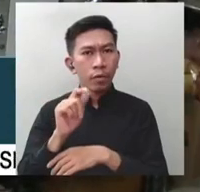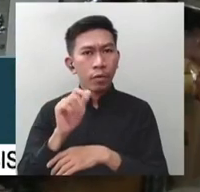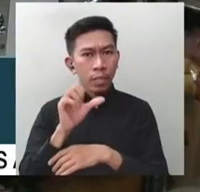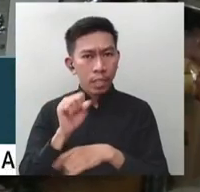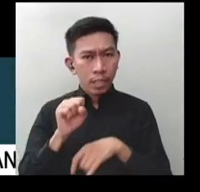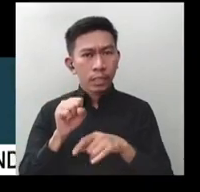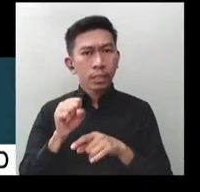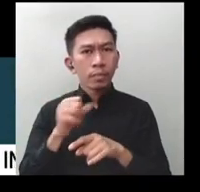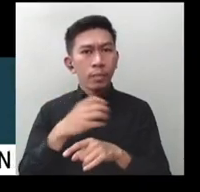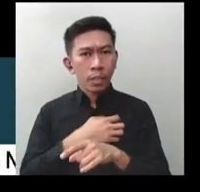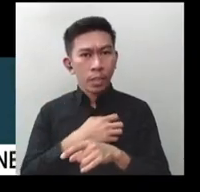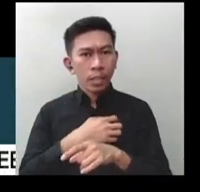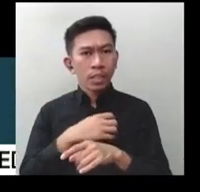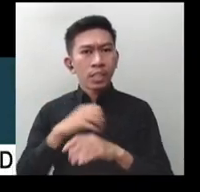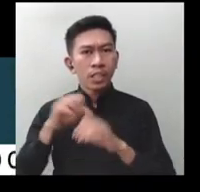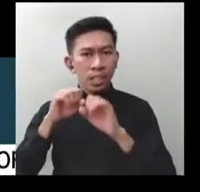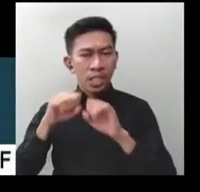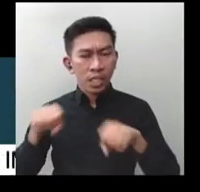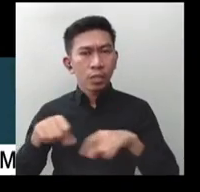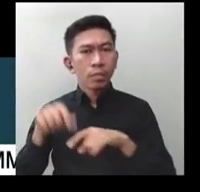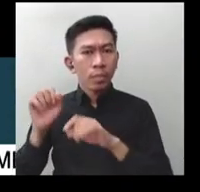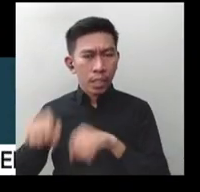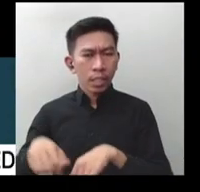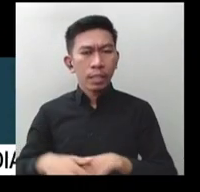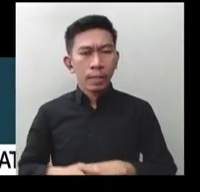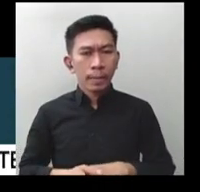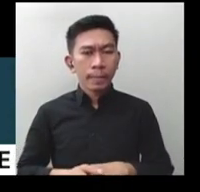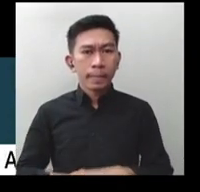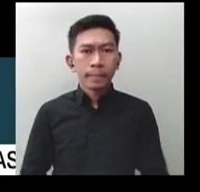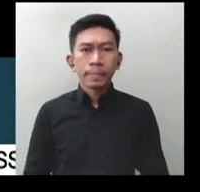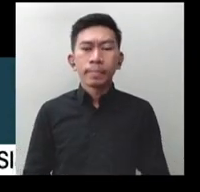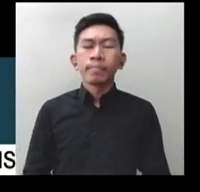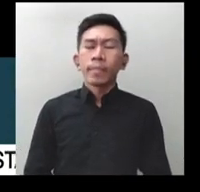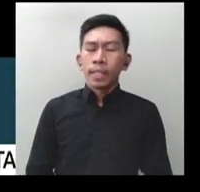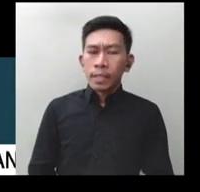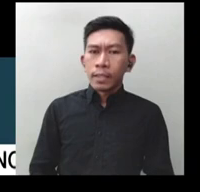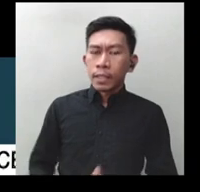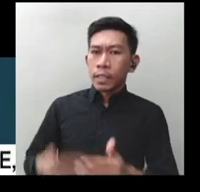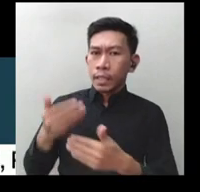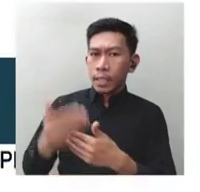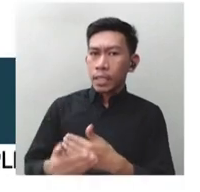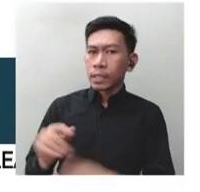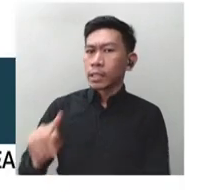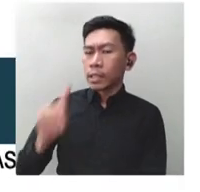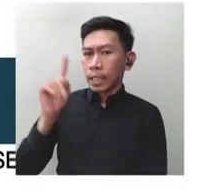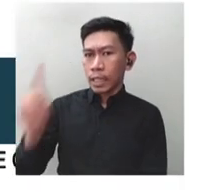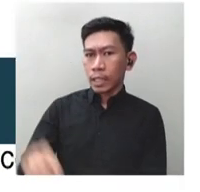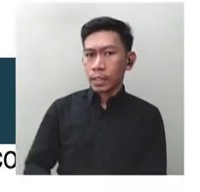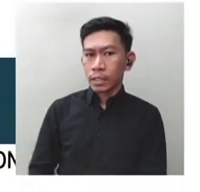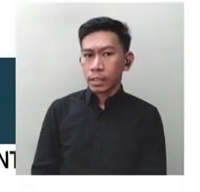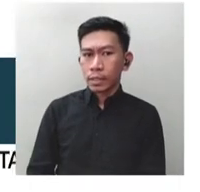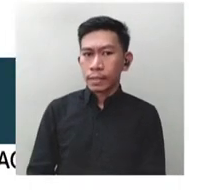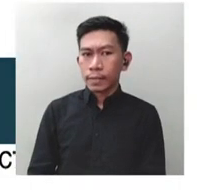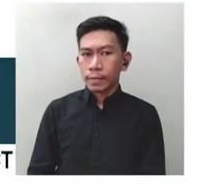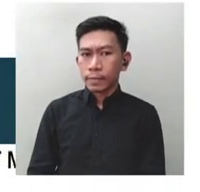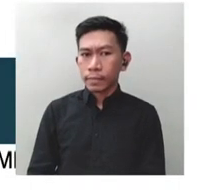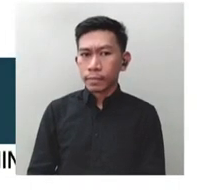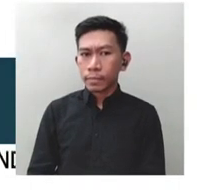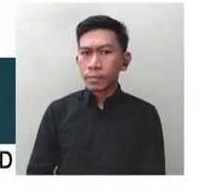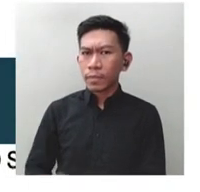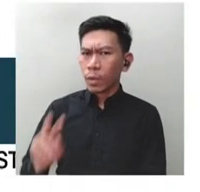of the cases before the prosecutor's office. Okay. So let's move on with the next question. When did these police officers